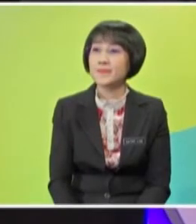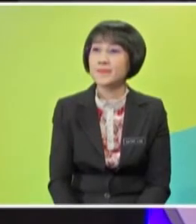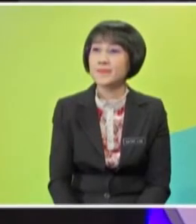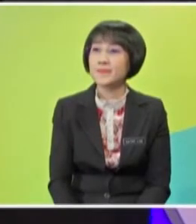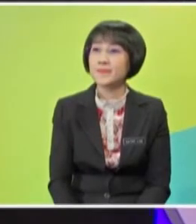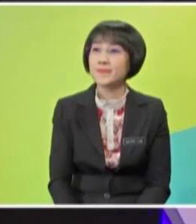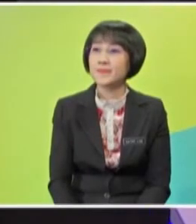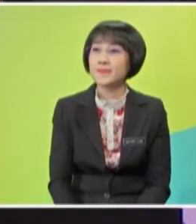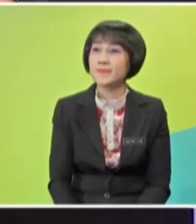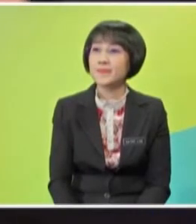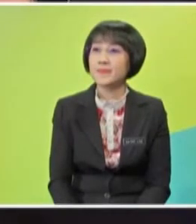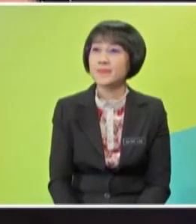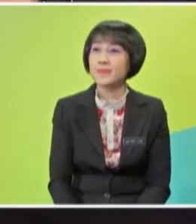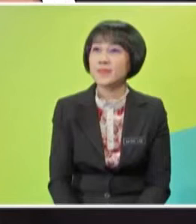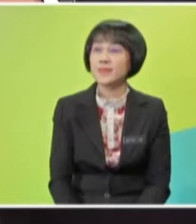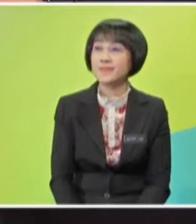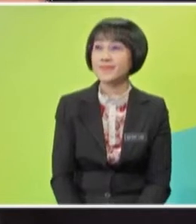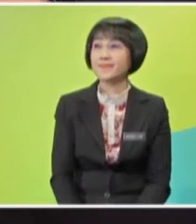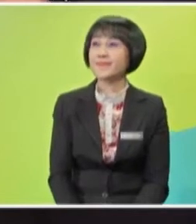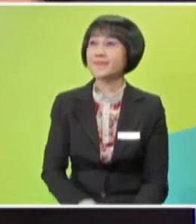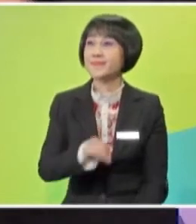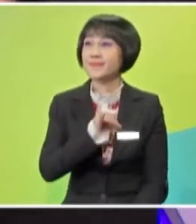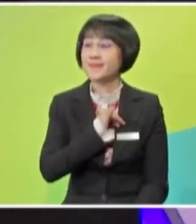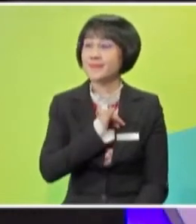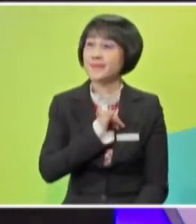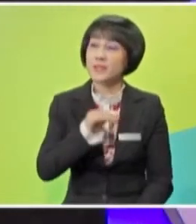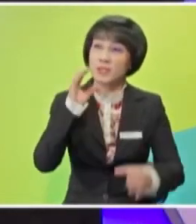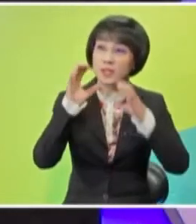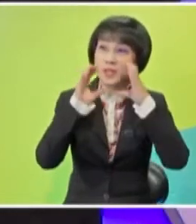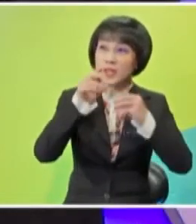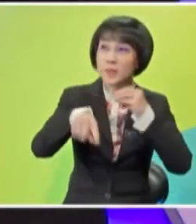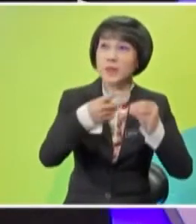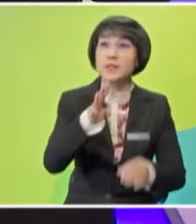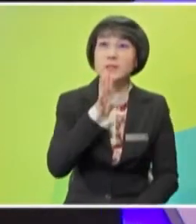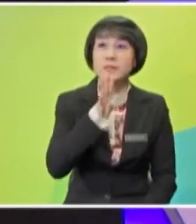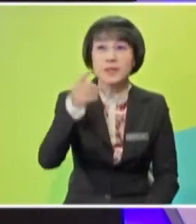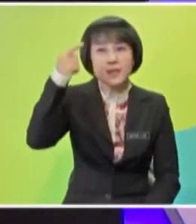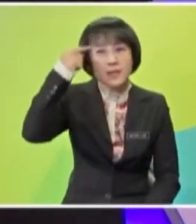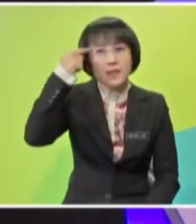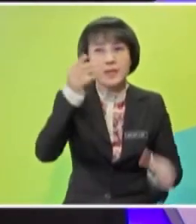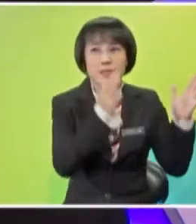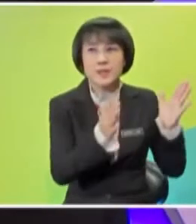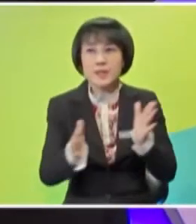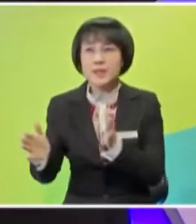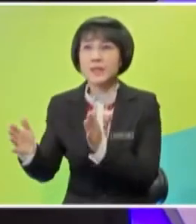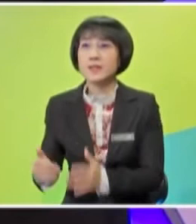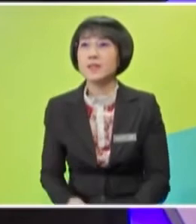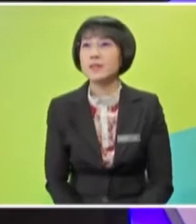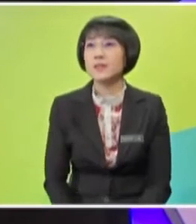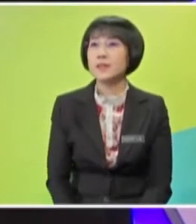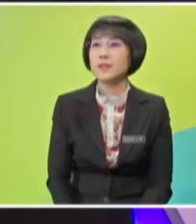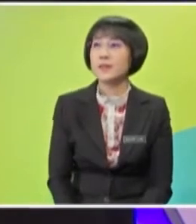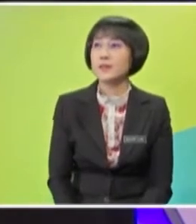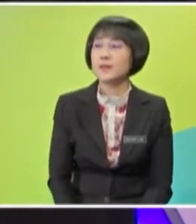again to this. The speaking strategies. So while our